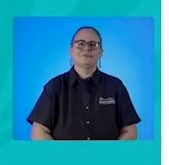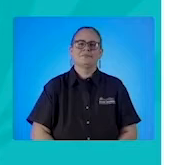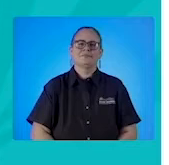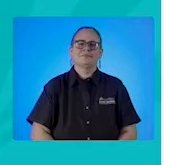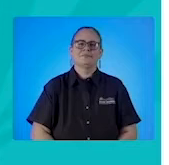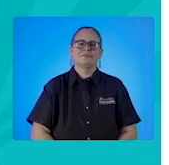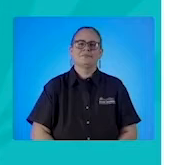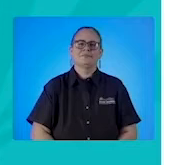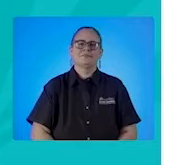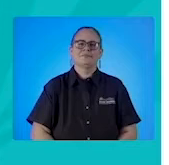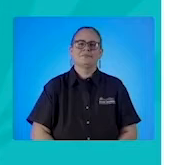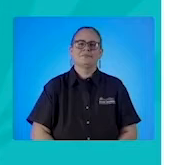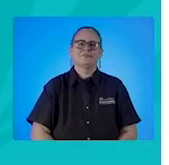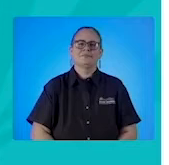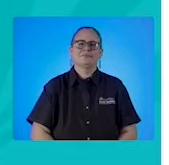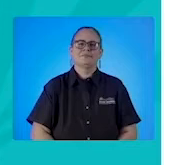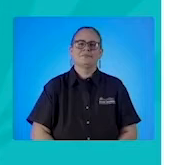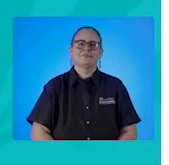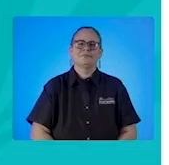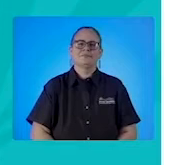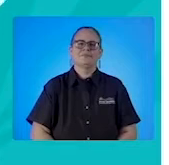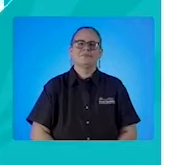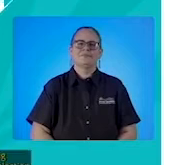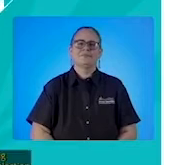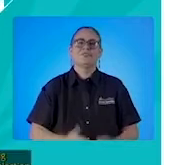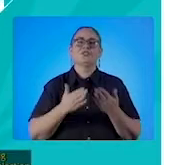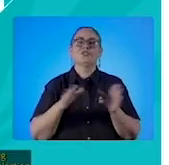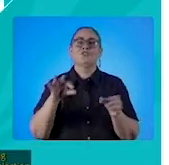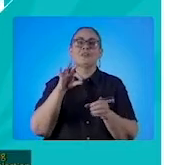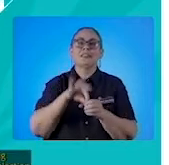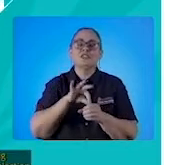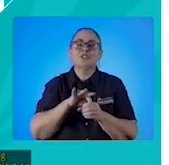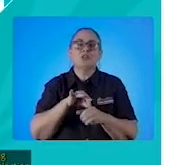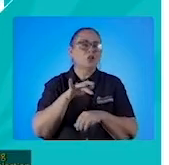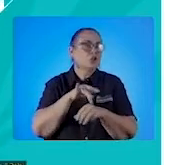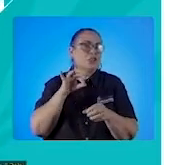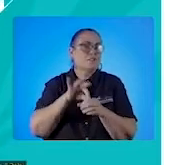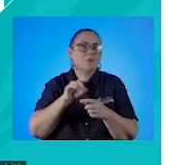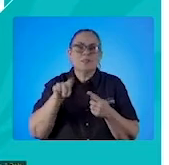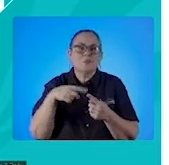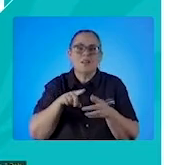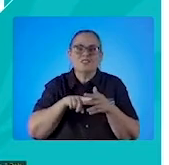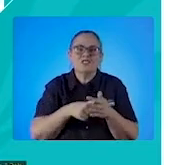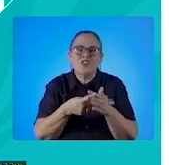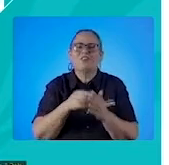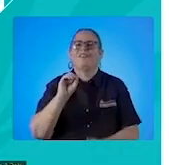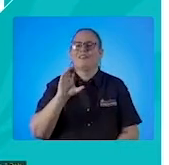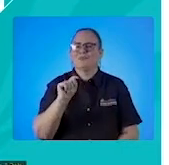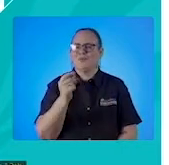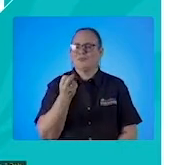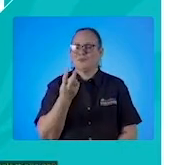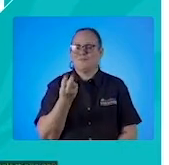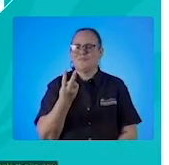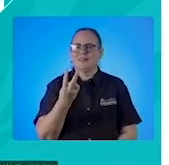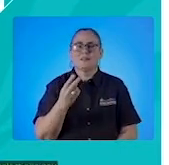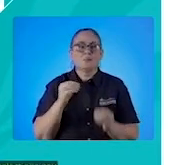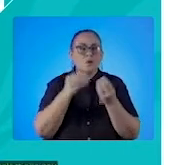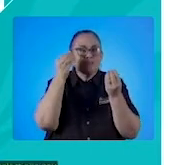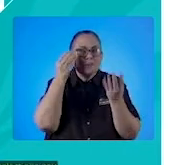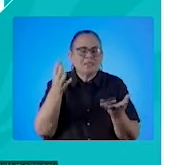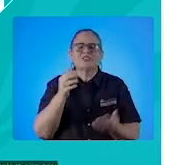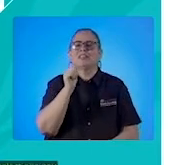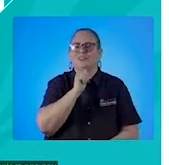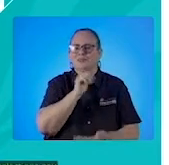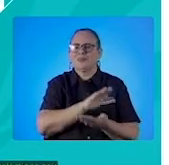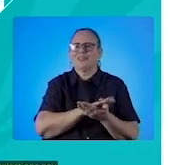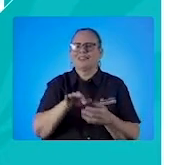begins and i'll play one of those for you here it doesn't look